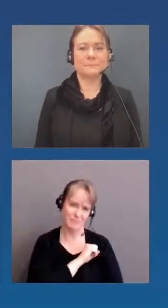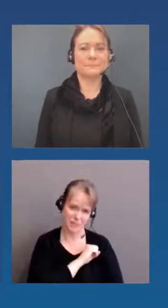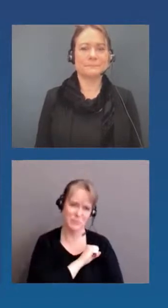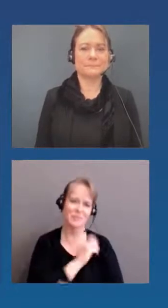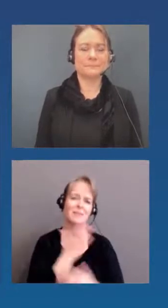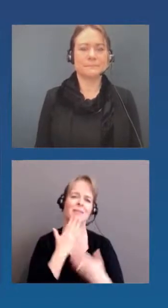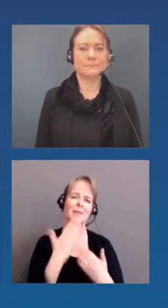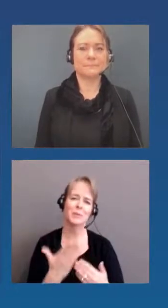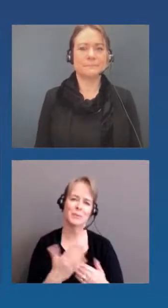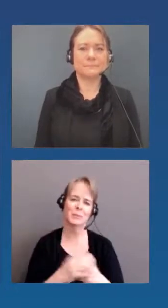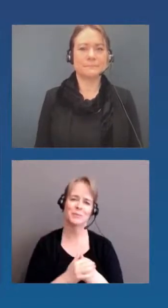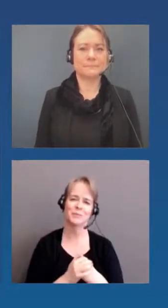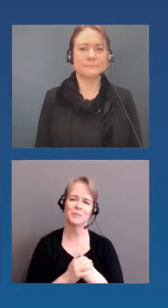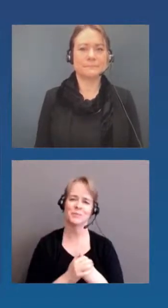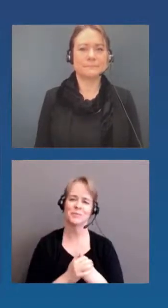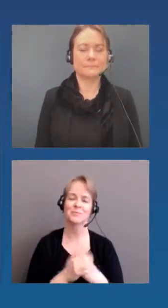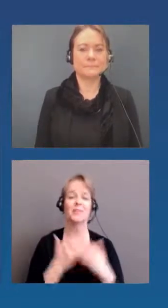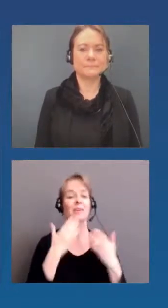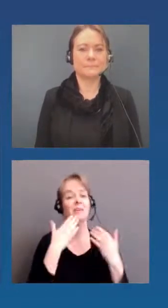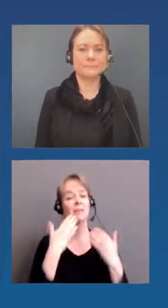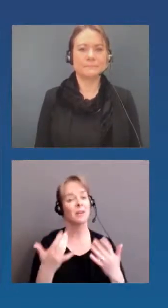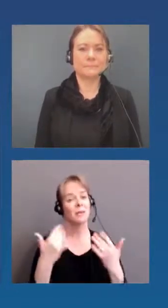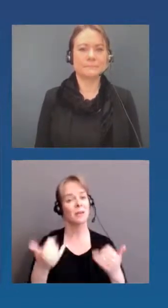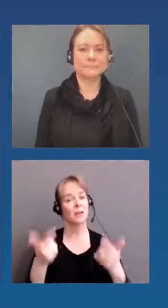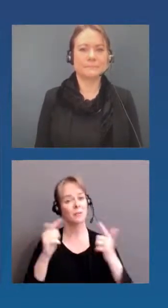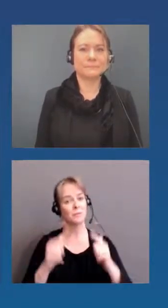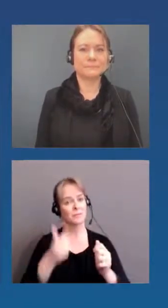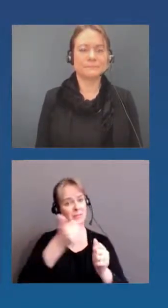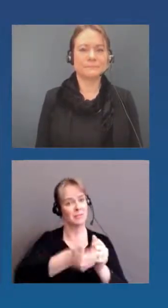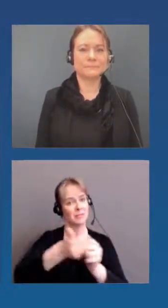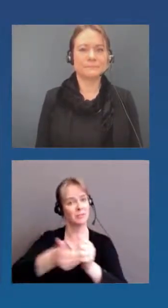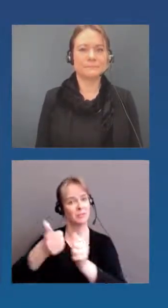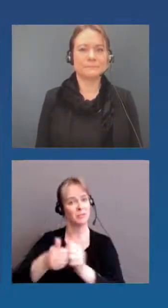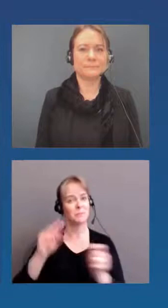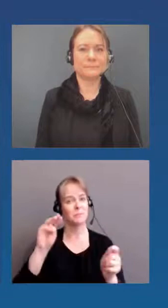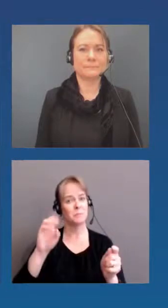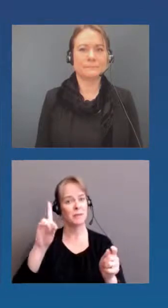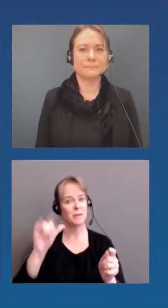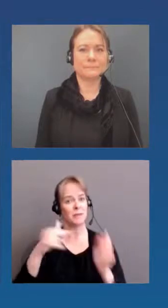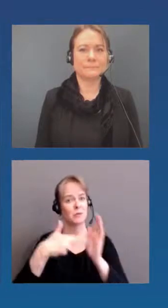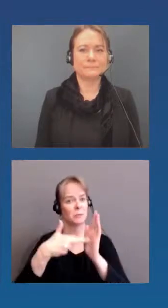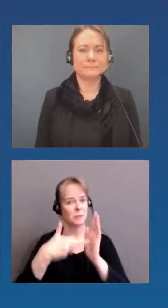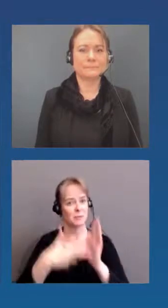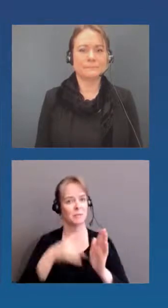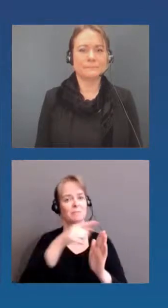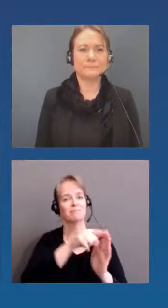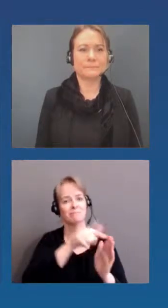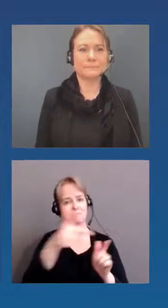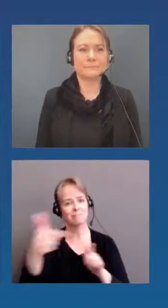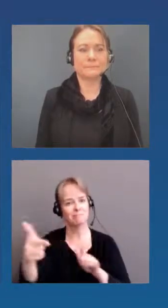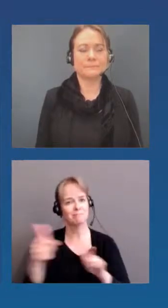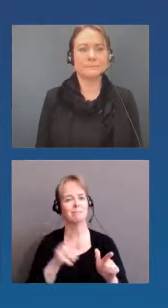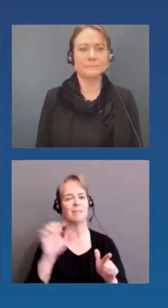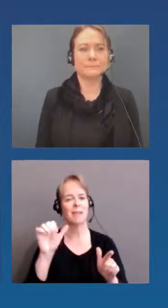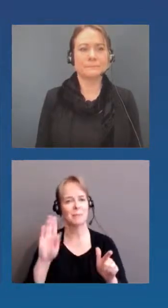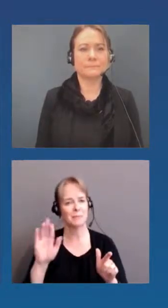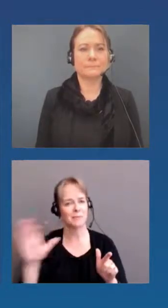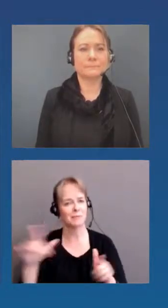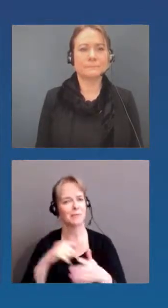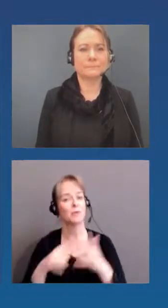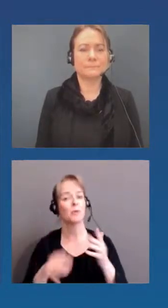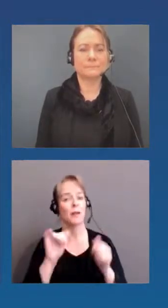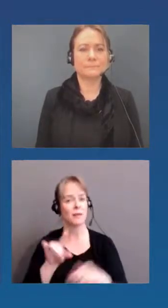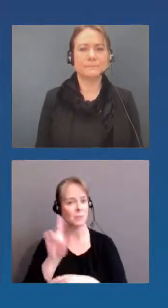Etches. I'll now invite questions from each agency alphabetically. You may ask one question with one follow-up. Nous